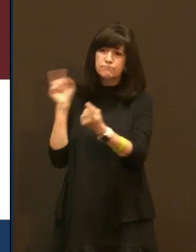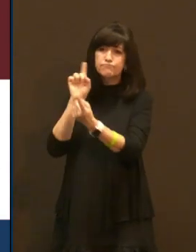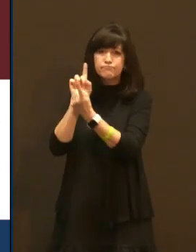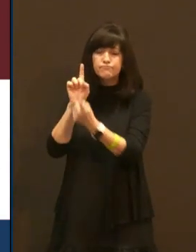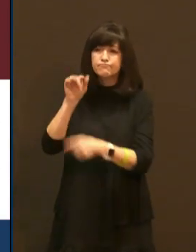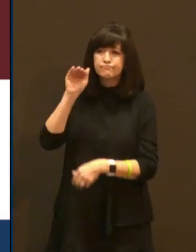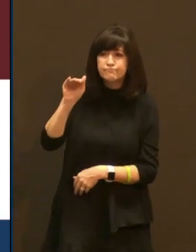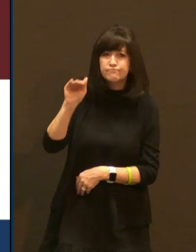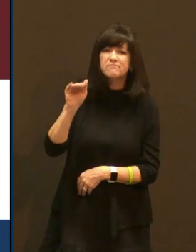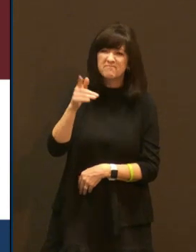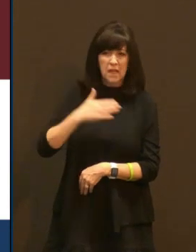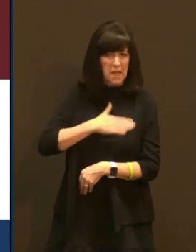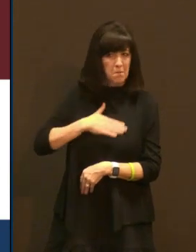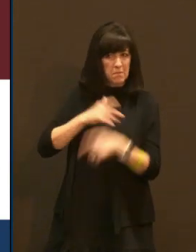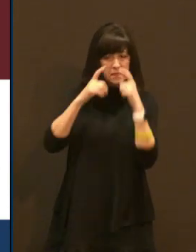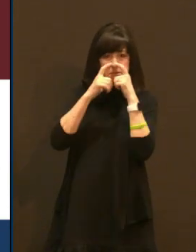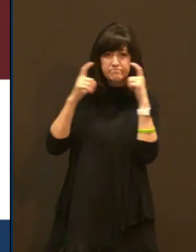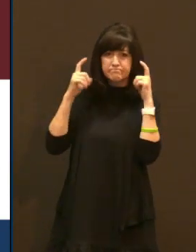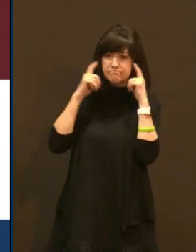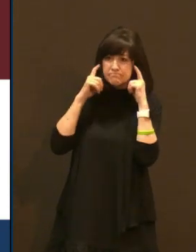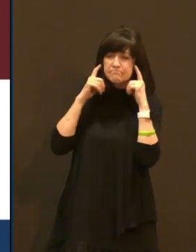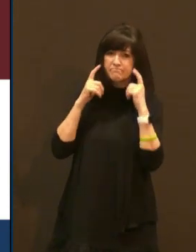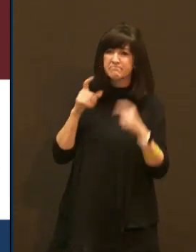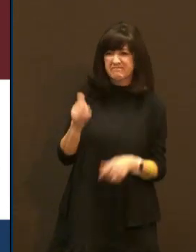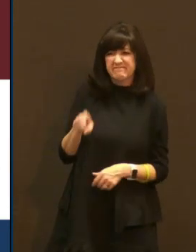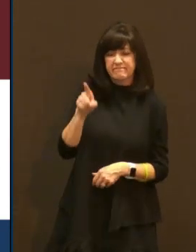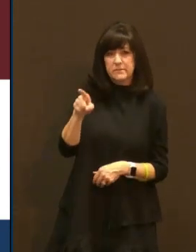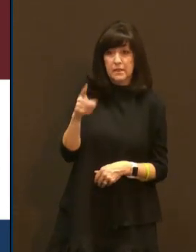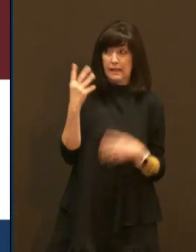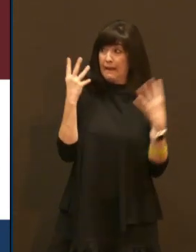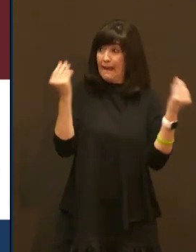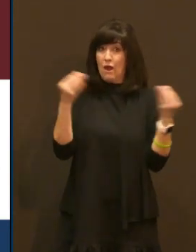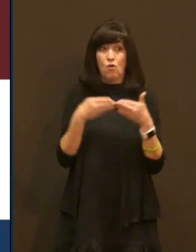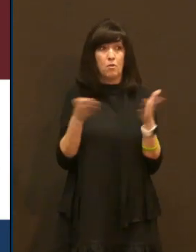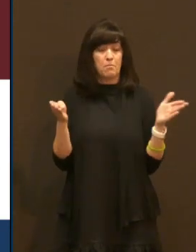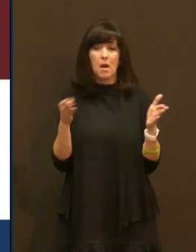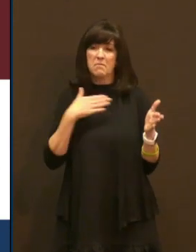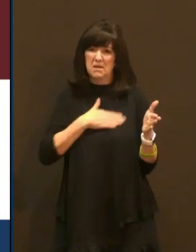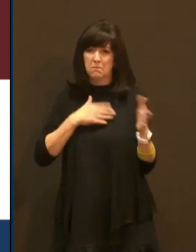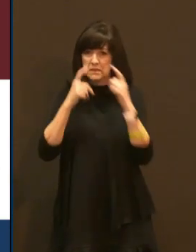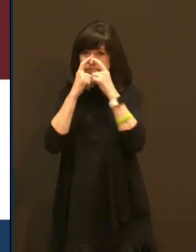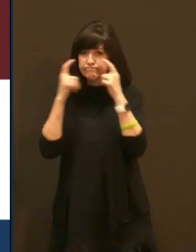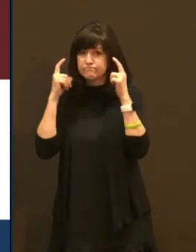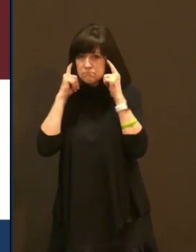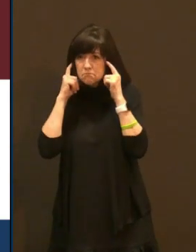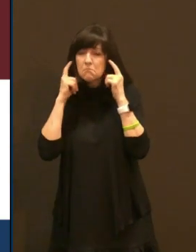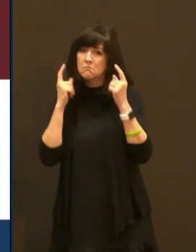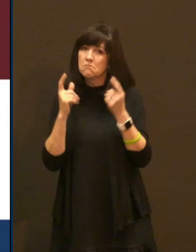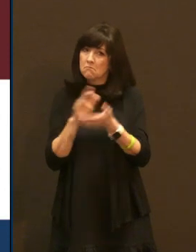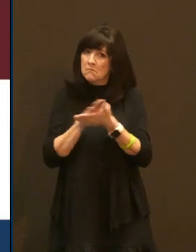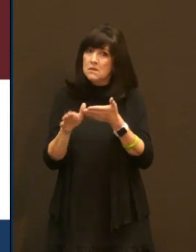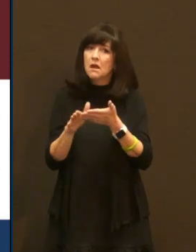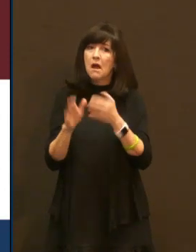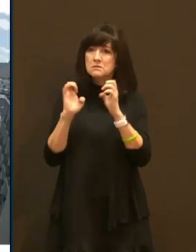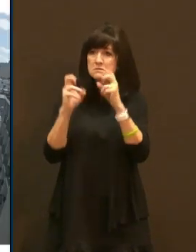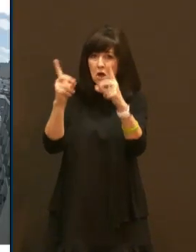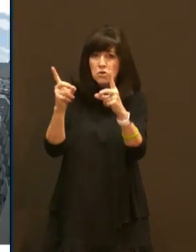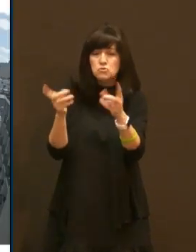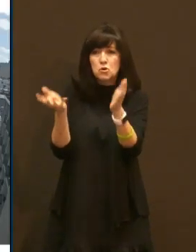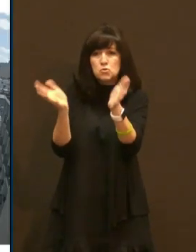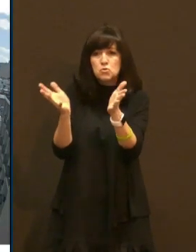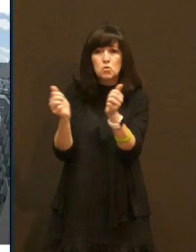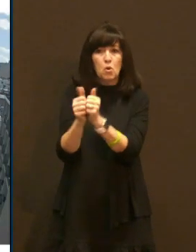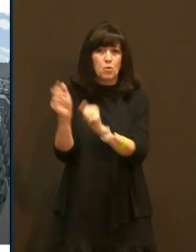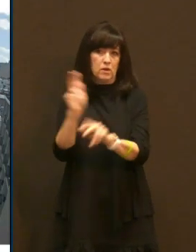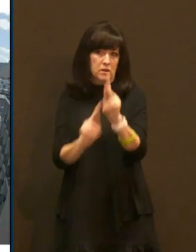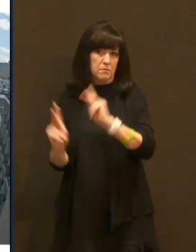had ambassadors on the beach. I did not see any yesterday, but doing that same kind of messaging, educating first